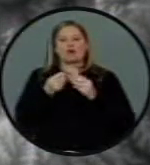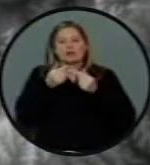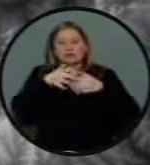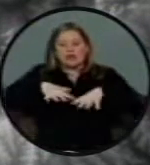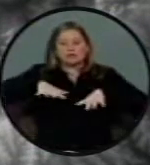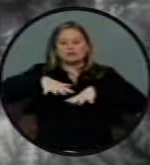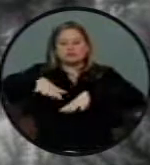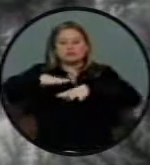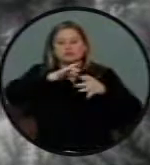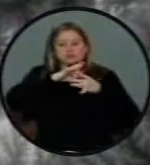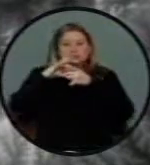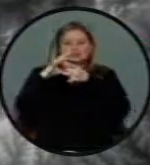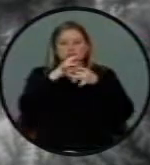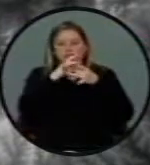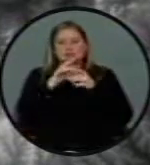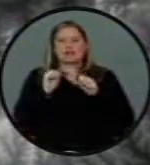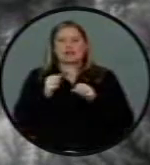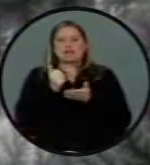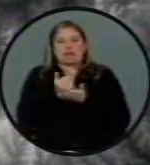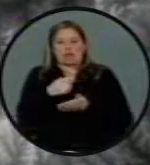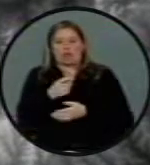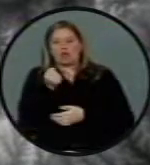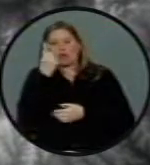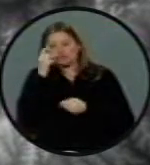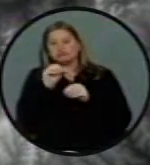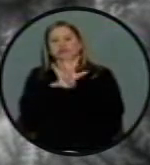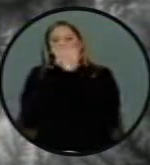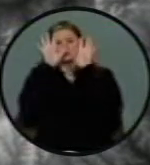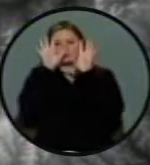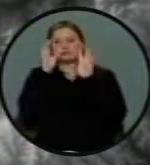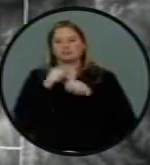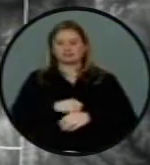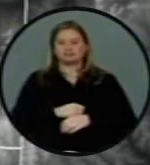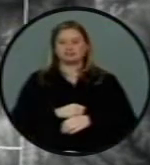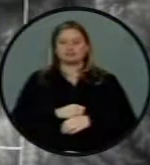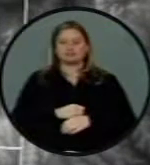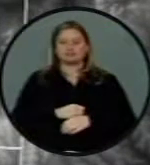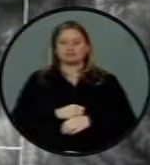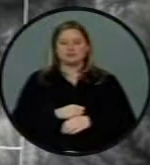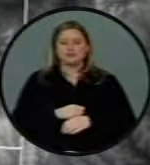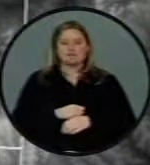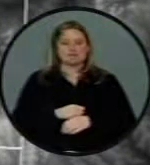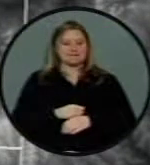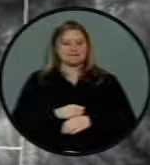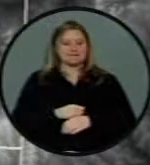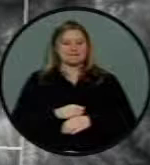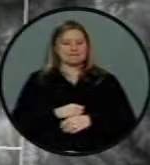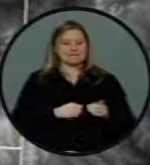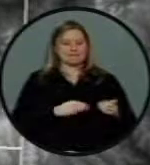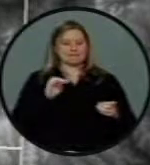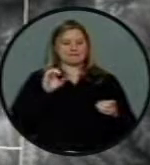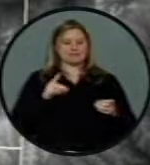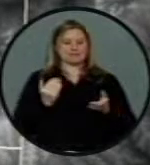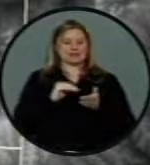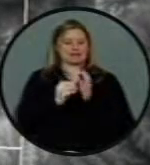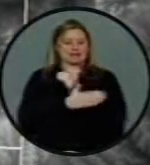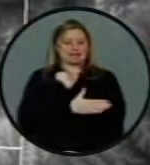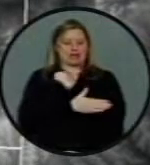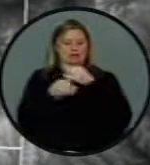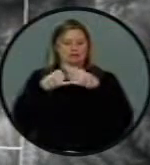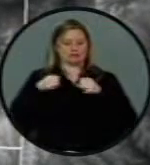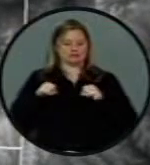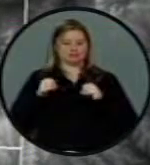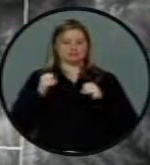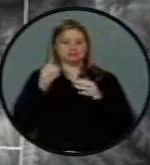the natural landscape, and that can help inform the management of those landscapes. And here we just overlaid the county boundary lines